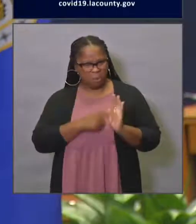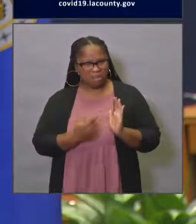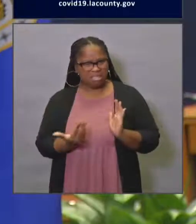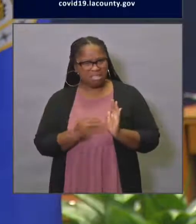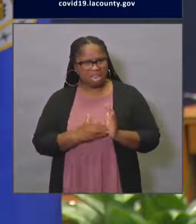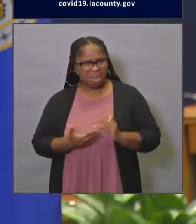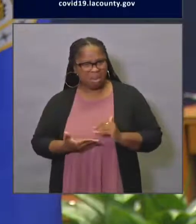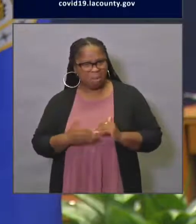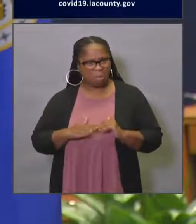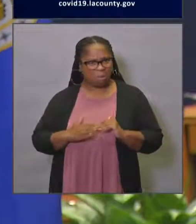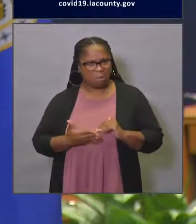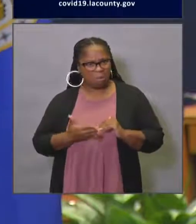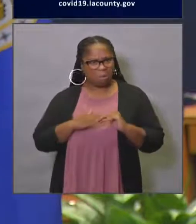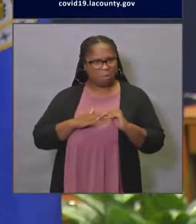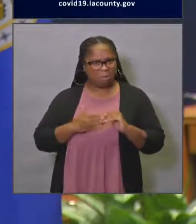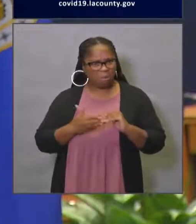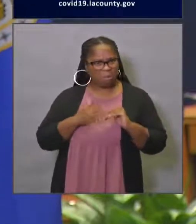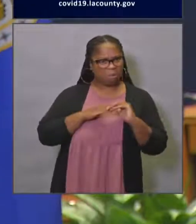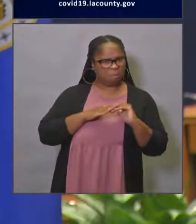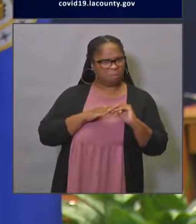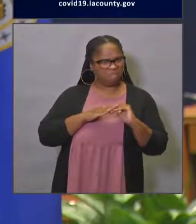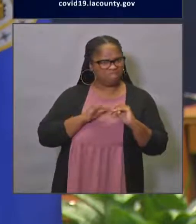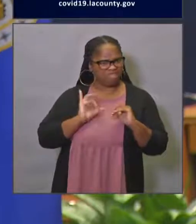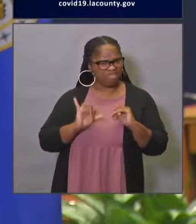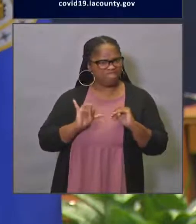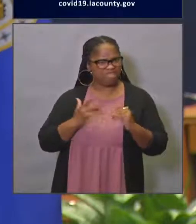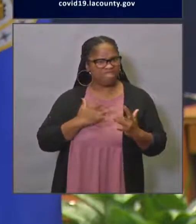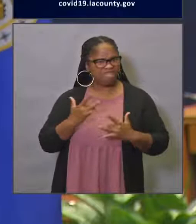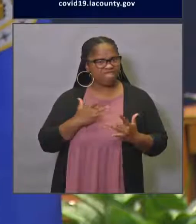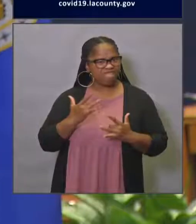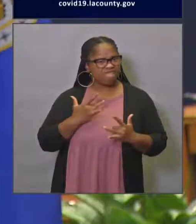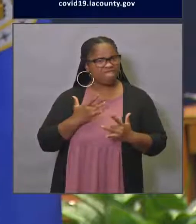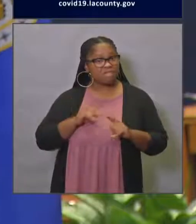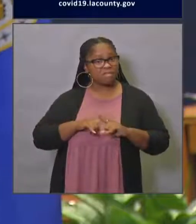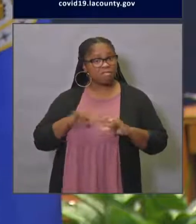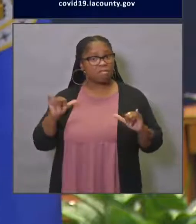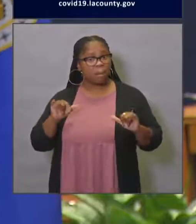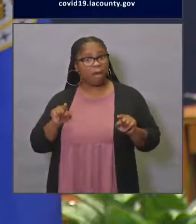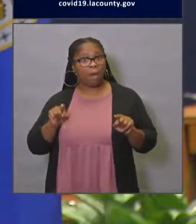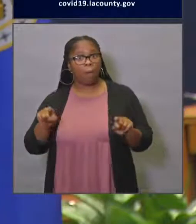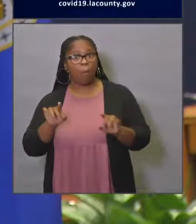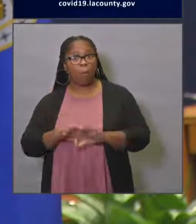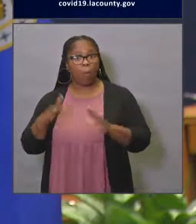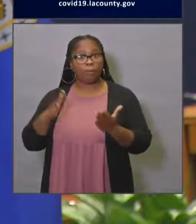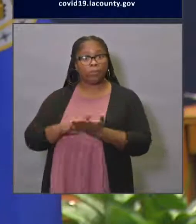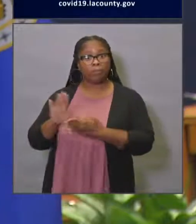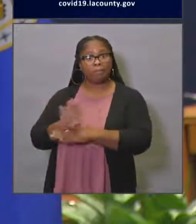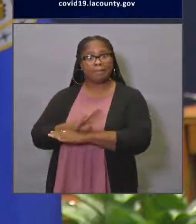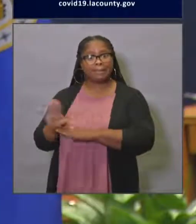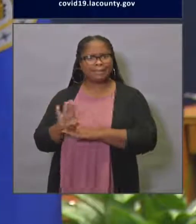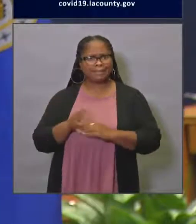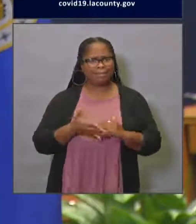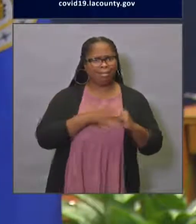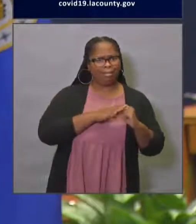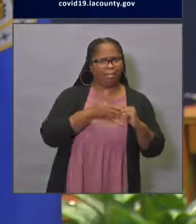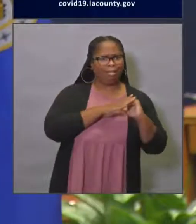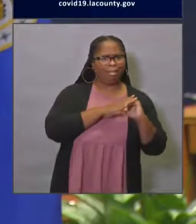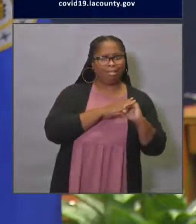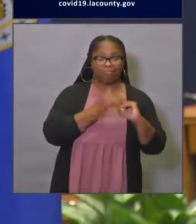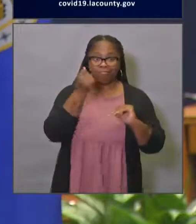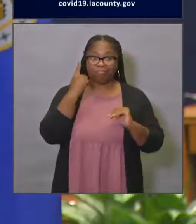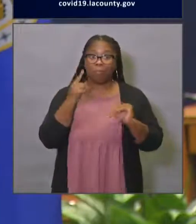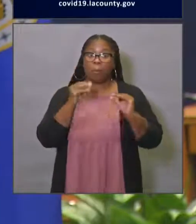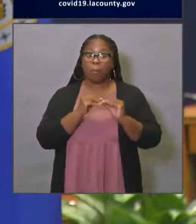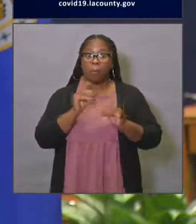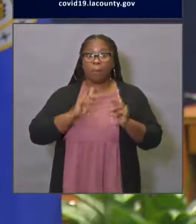we continue to make progress on reopening schools and businesses. With more interactions between people, there's an increased